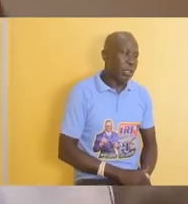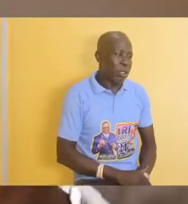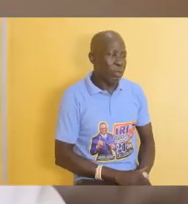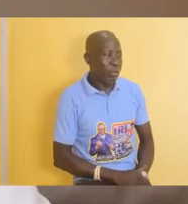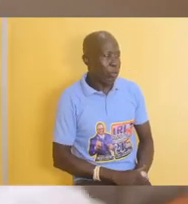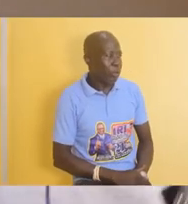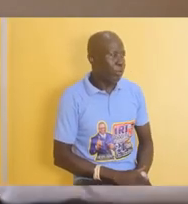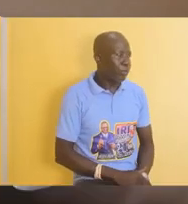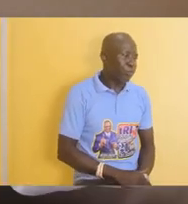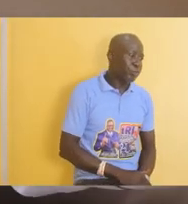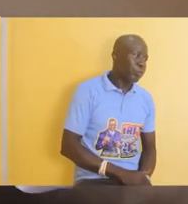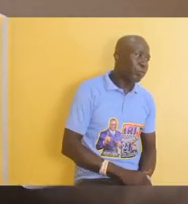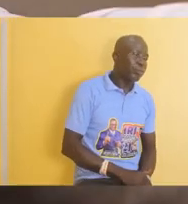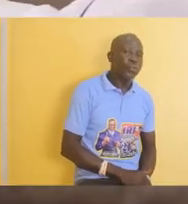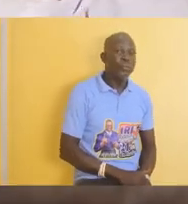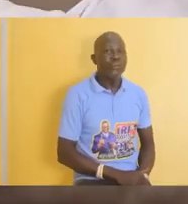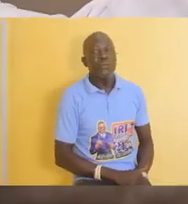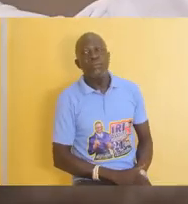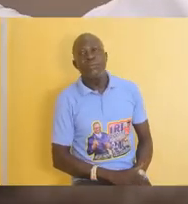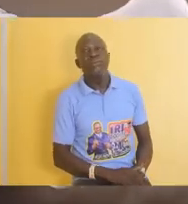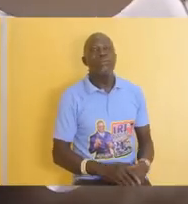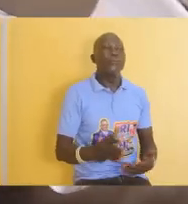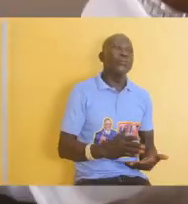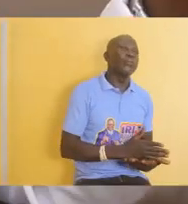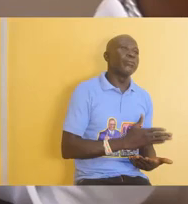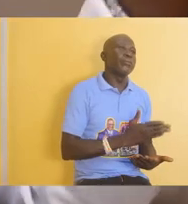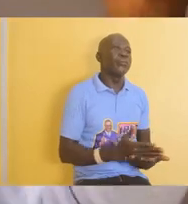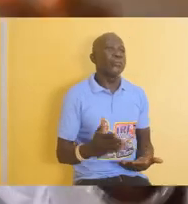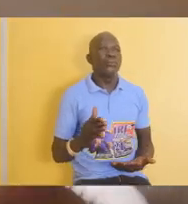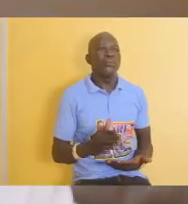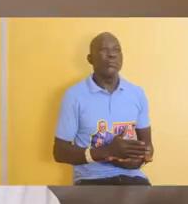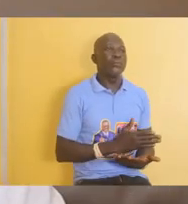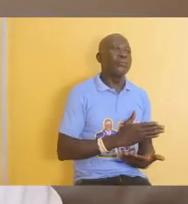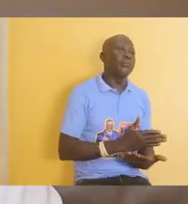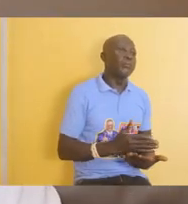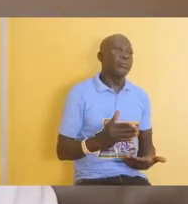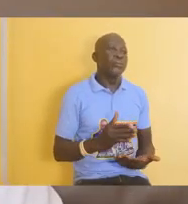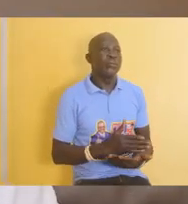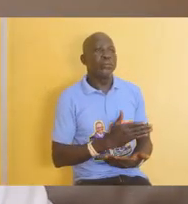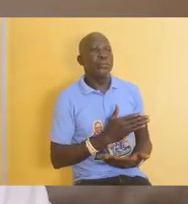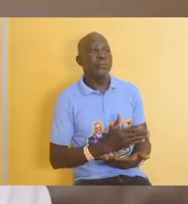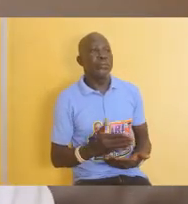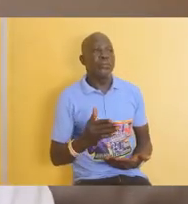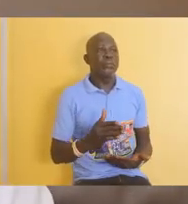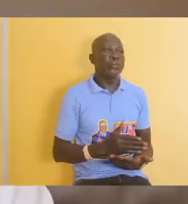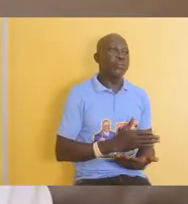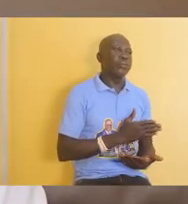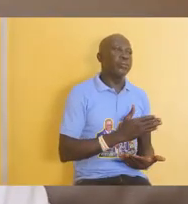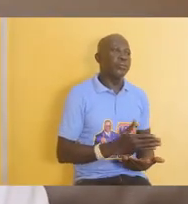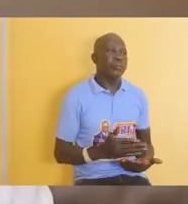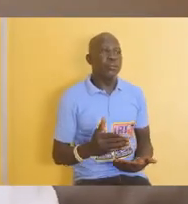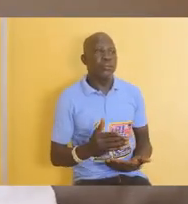satan ya go emi olorun ba lori oke yi ya go